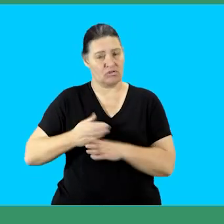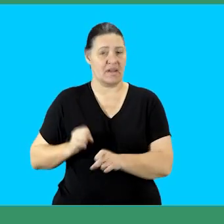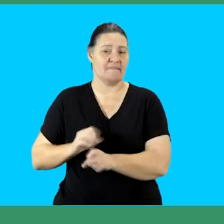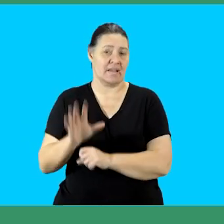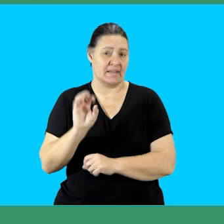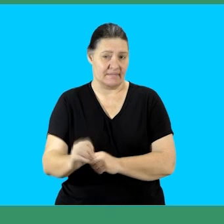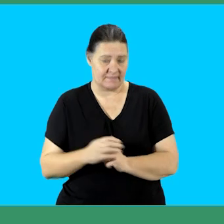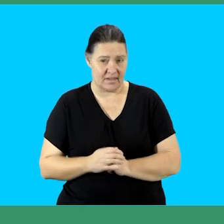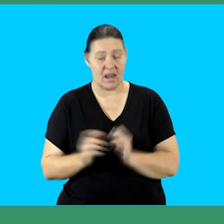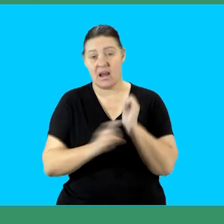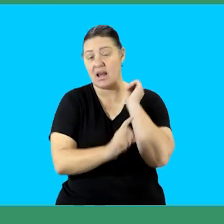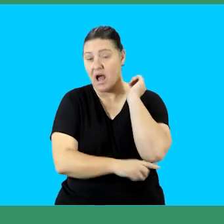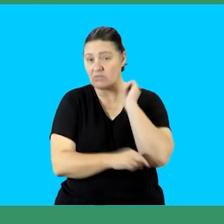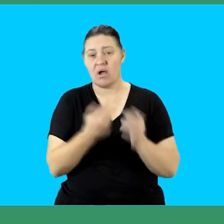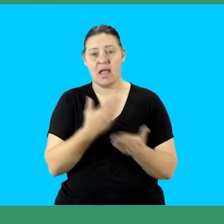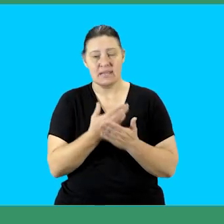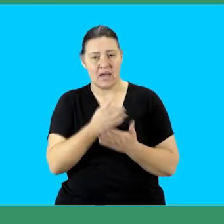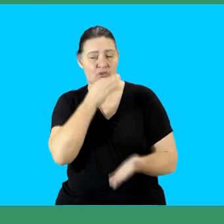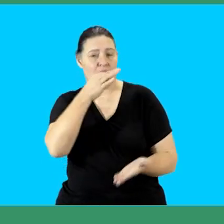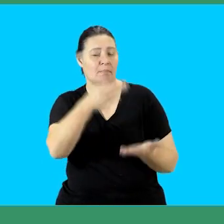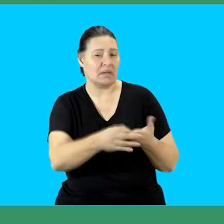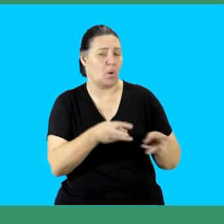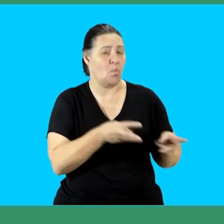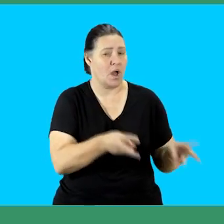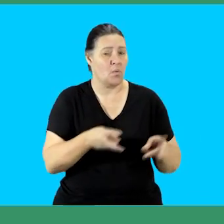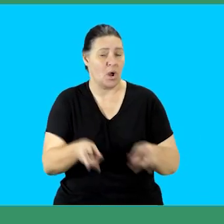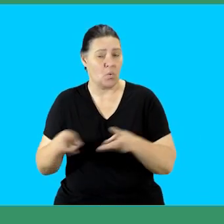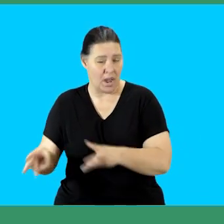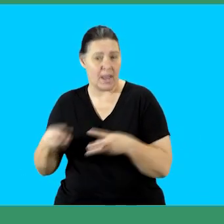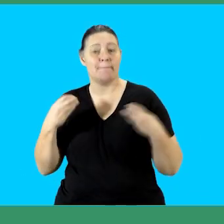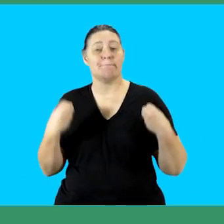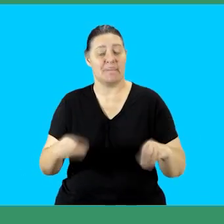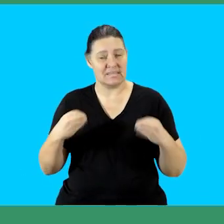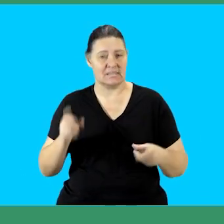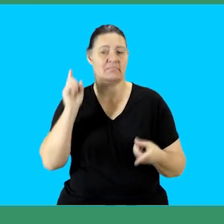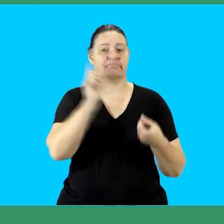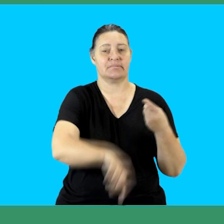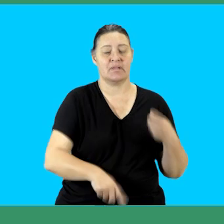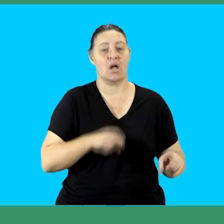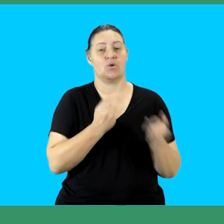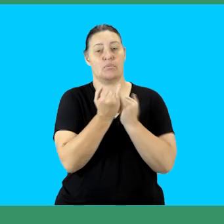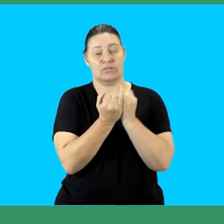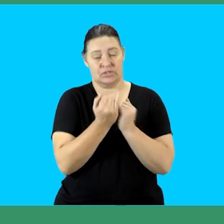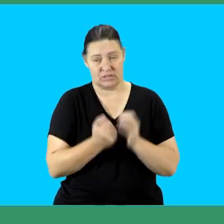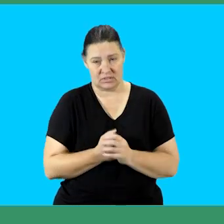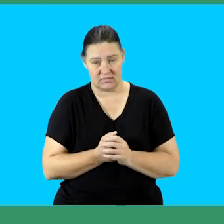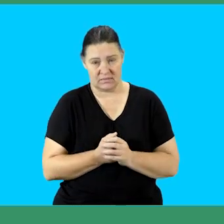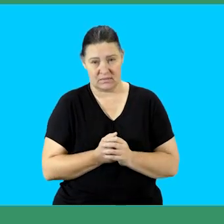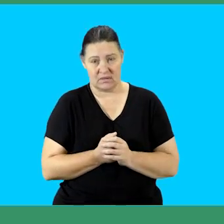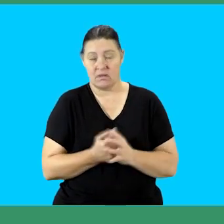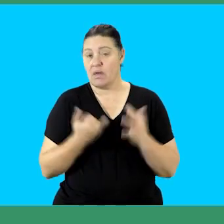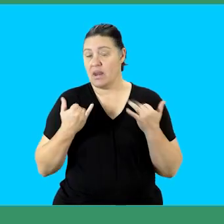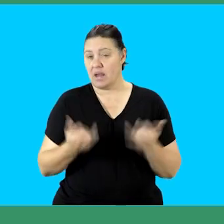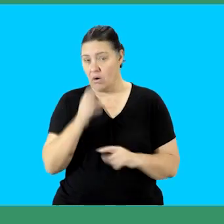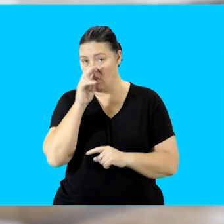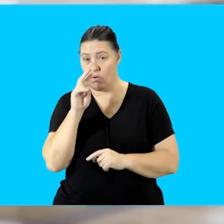operations. And lastly, you should be able to recommend ways in which businesses can overcome competition.